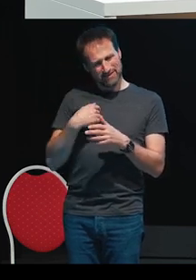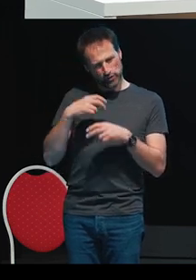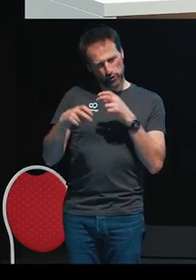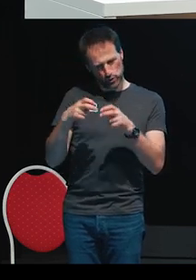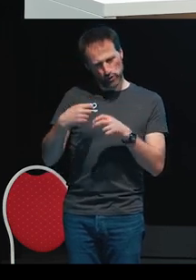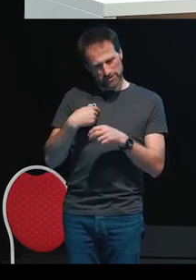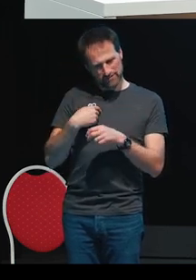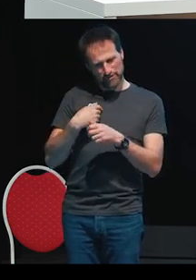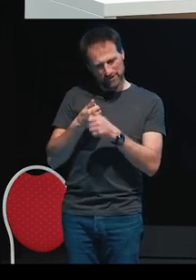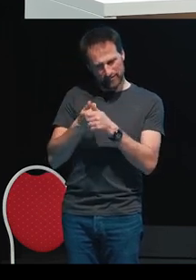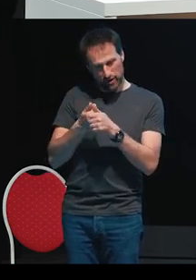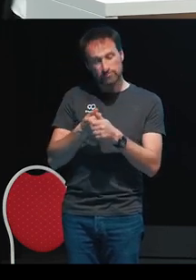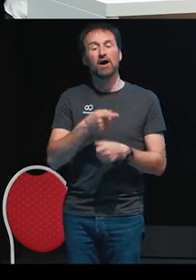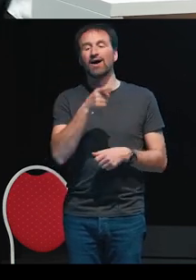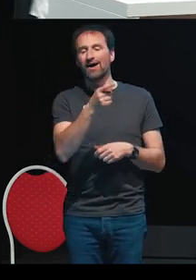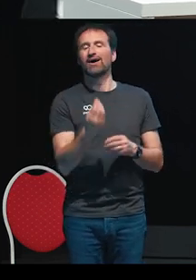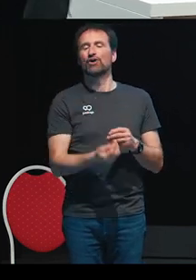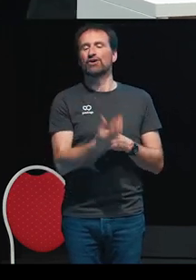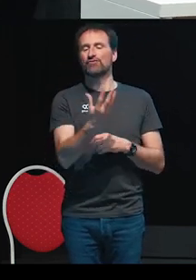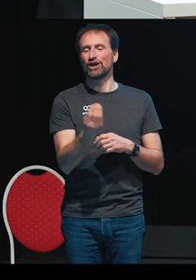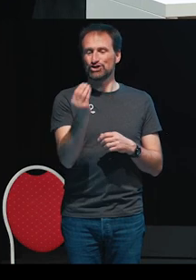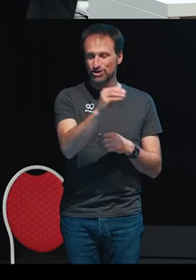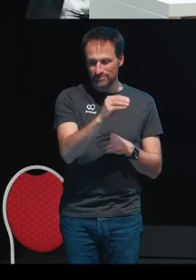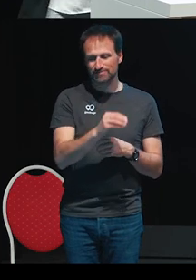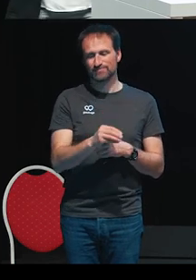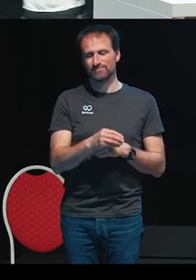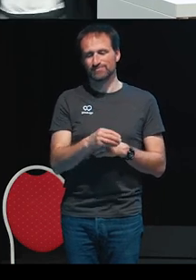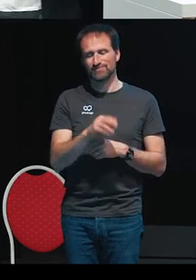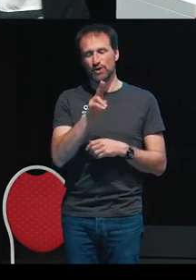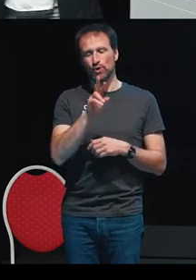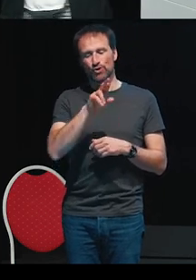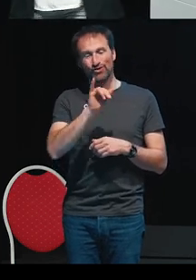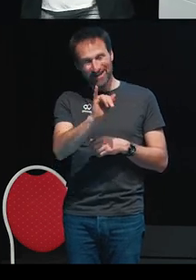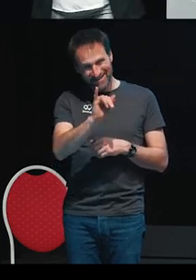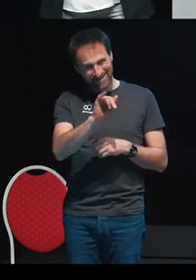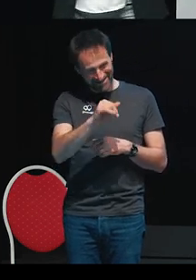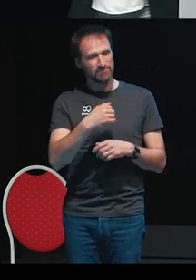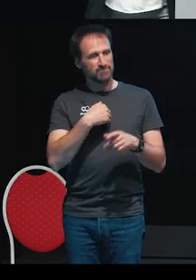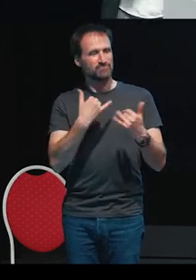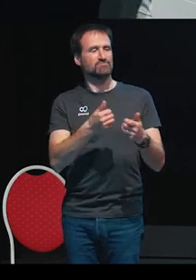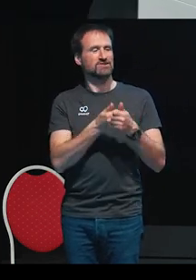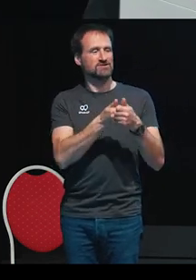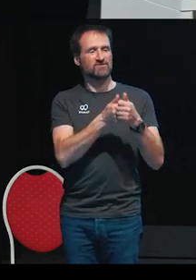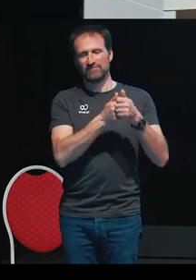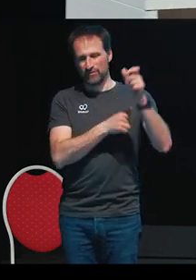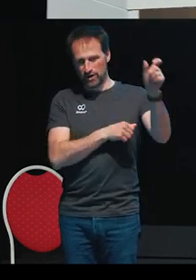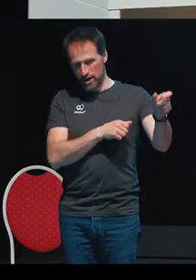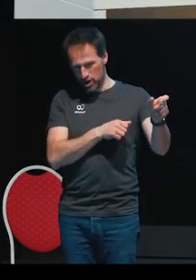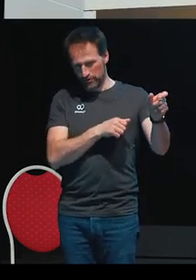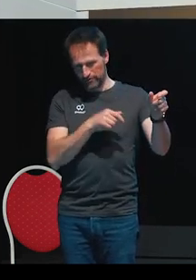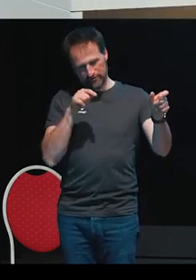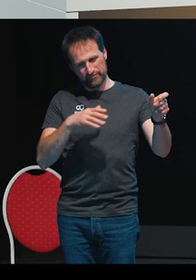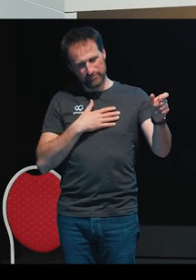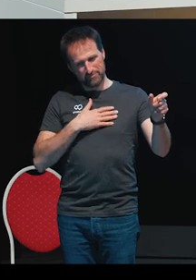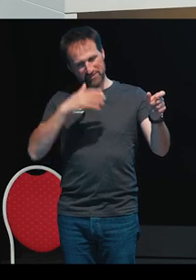would refresh, and here is Uli, that right now I'm following him in that list.